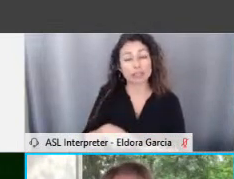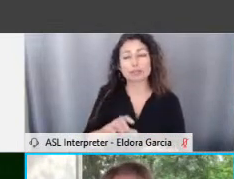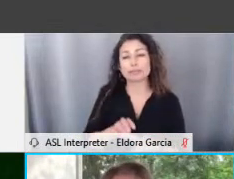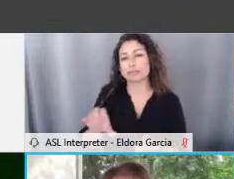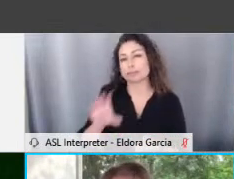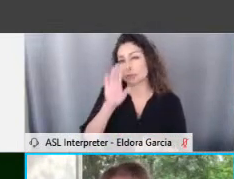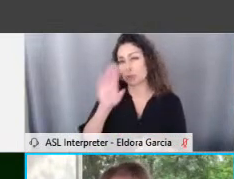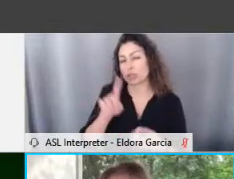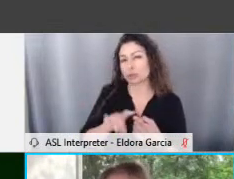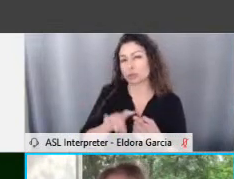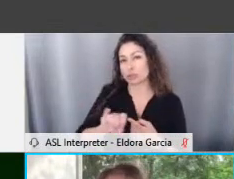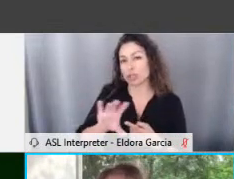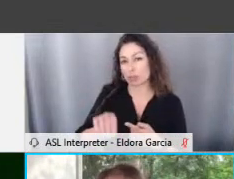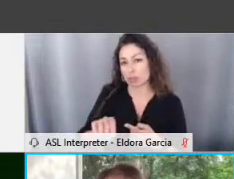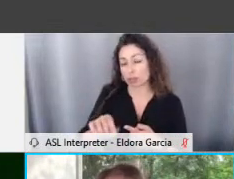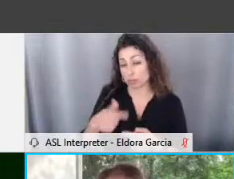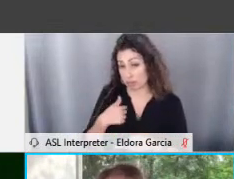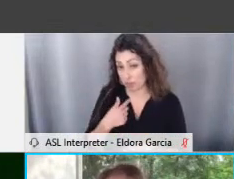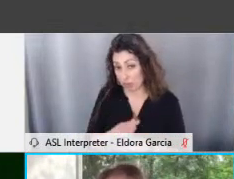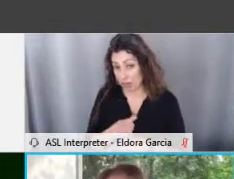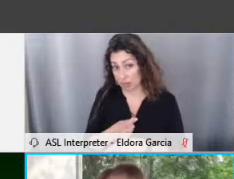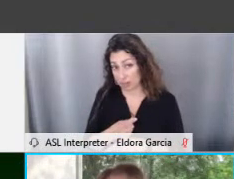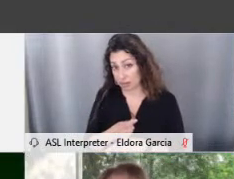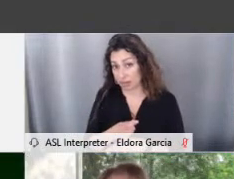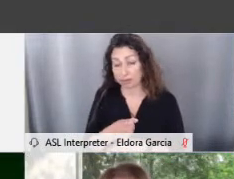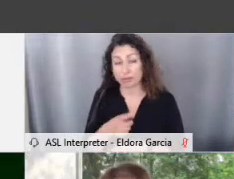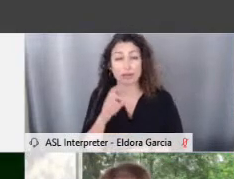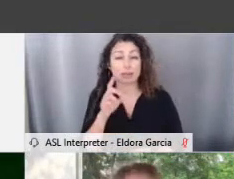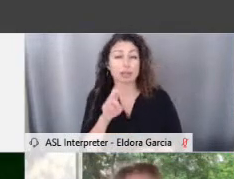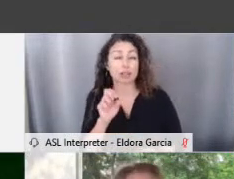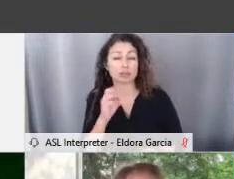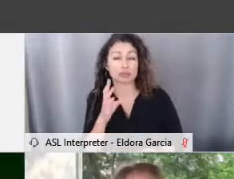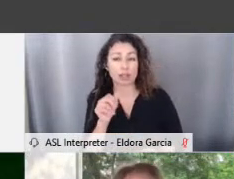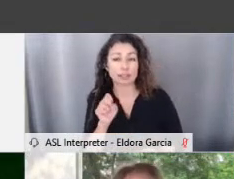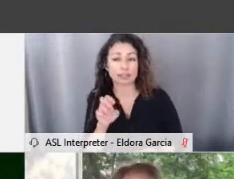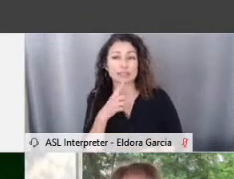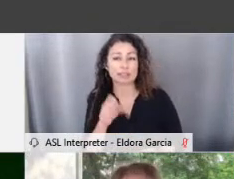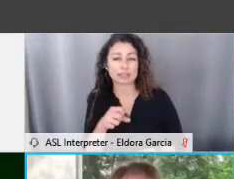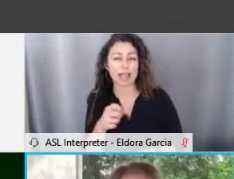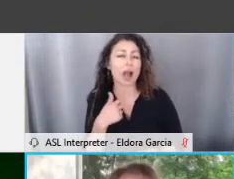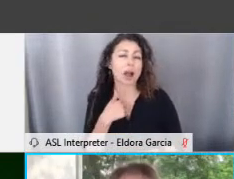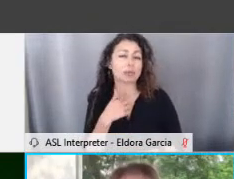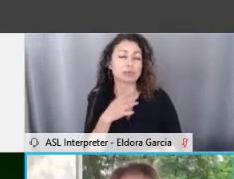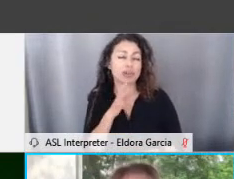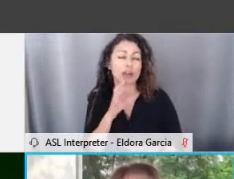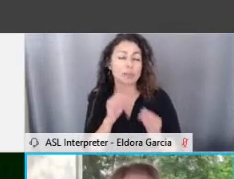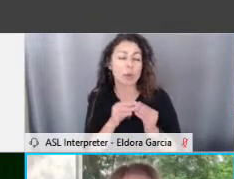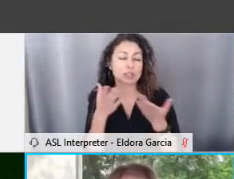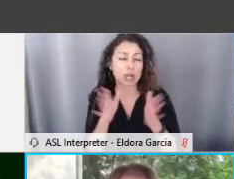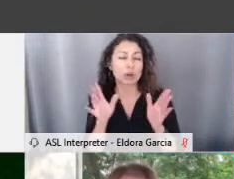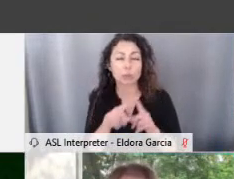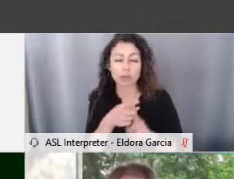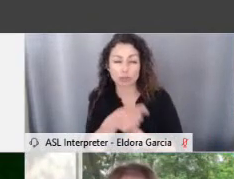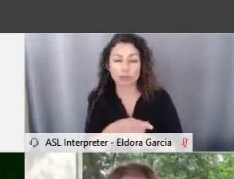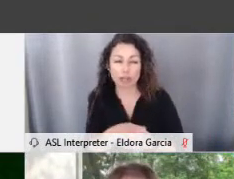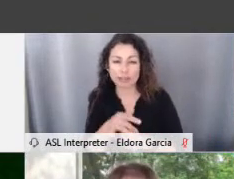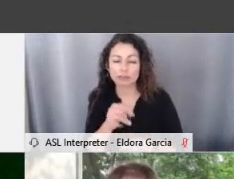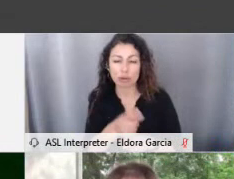the insurance companies. I'm correct on that, right? That's right. Yeah, I'm sorry. I was talking about in general. Thank you. Yeah, thank you. Thank